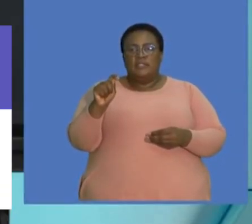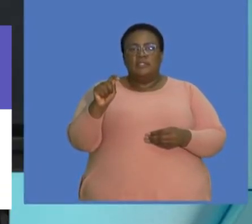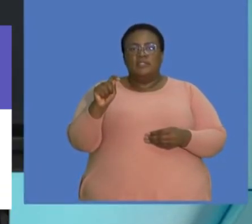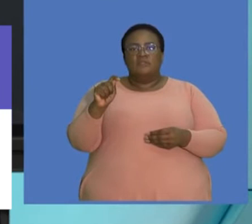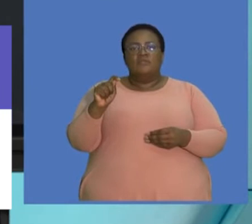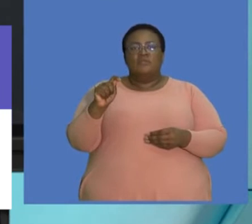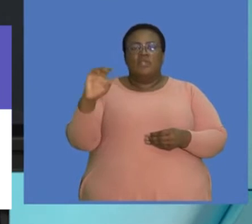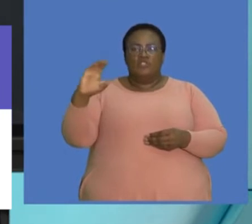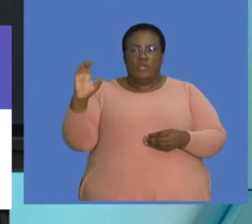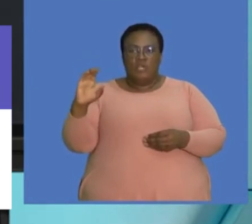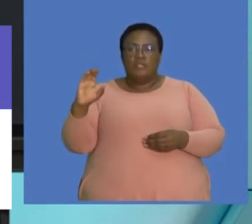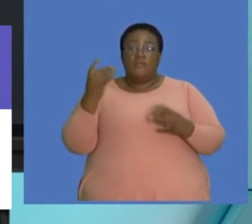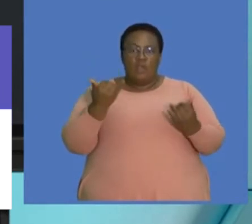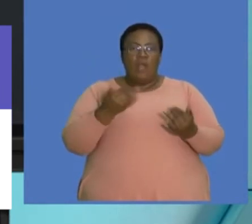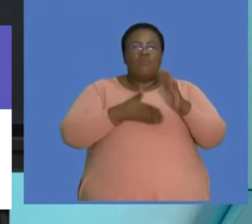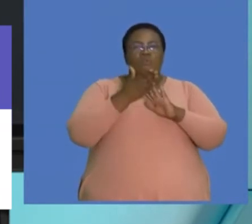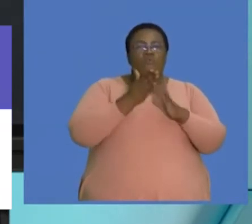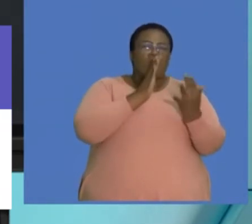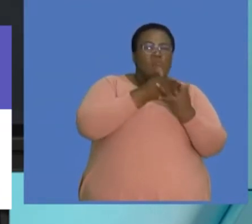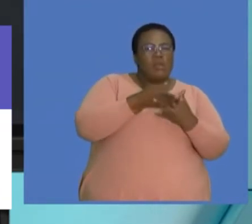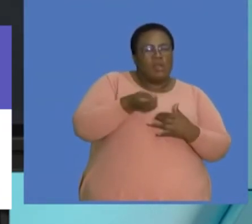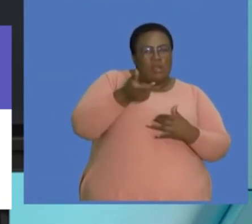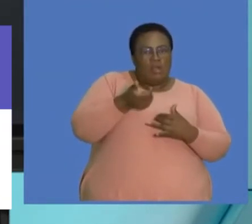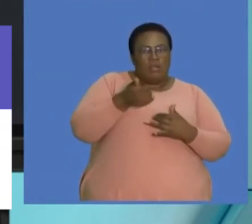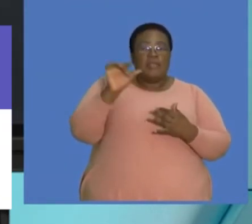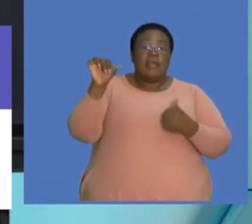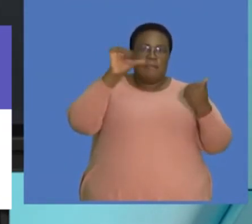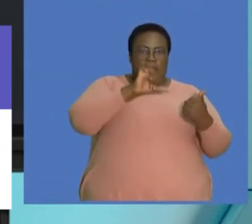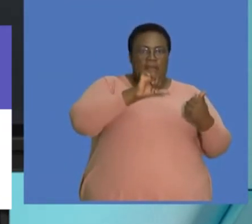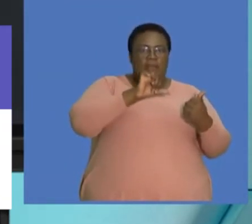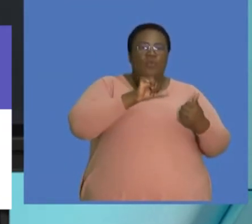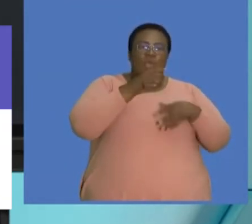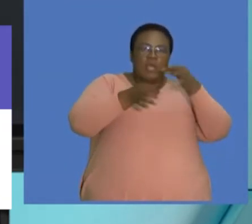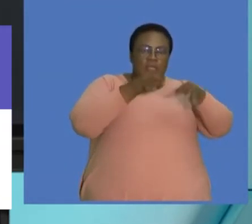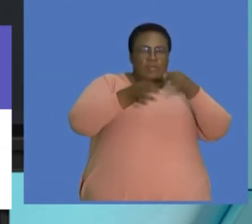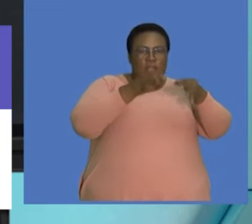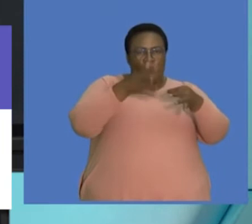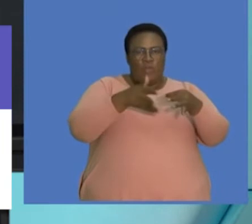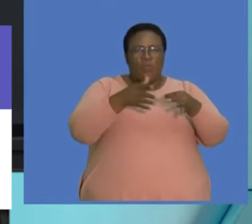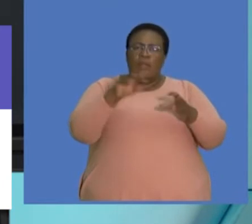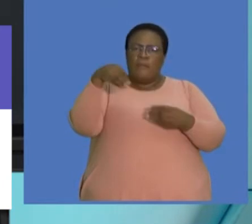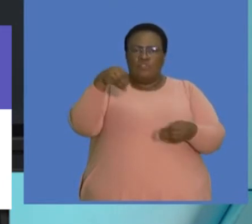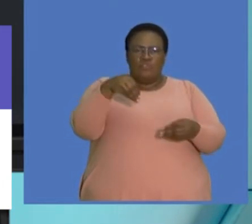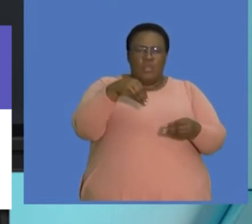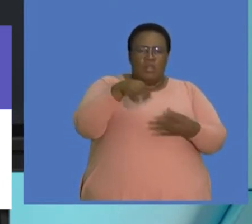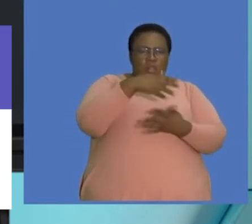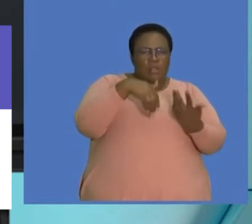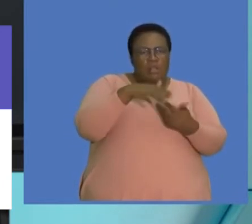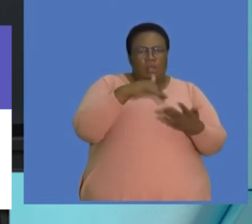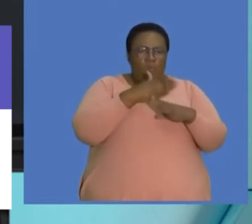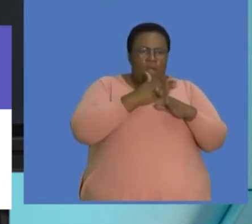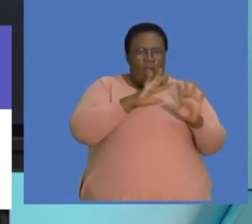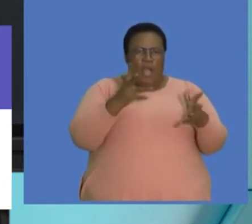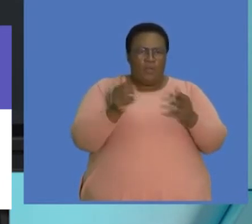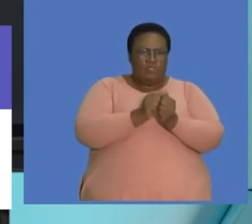Having said that, let's take a short breather, and then we'll go deeper into detail and look at how these charged materials